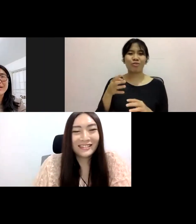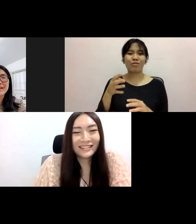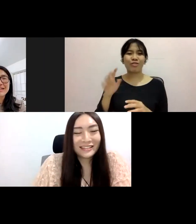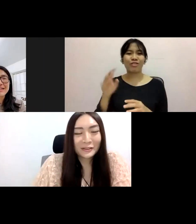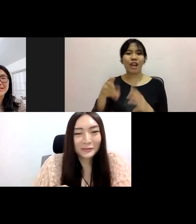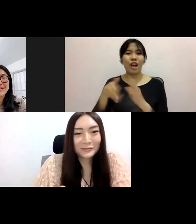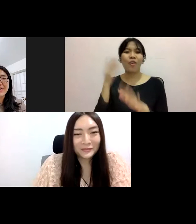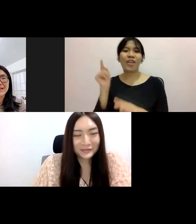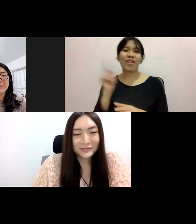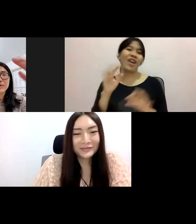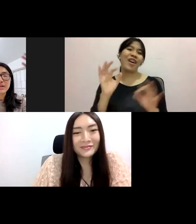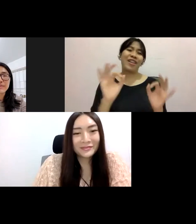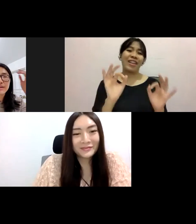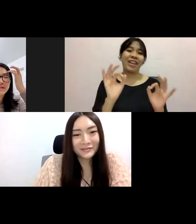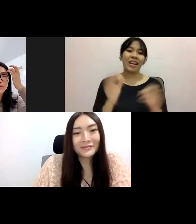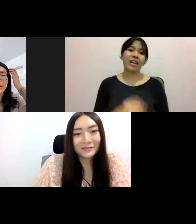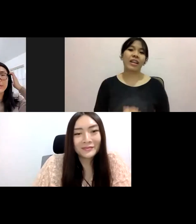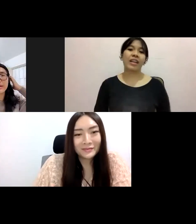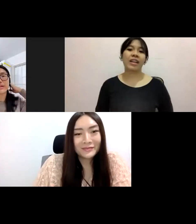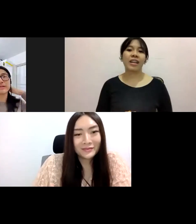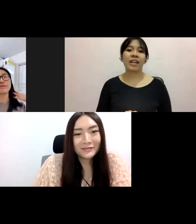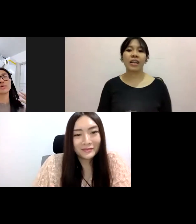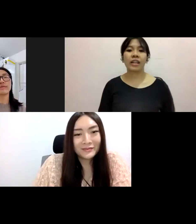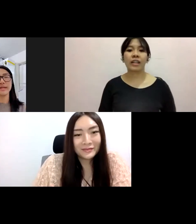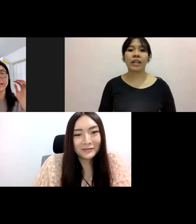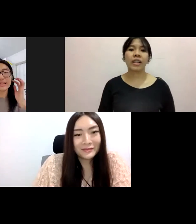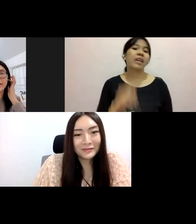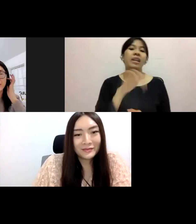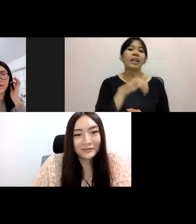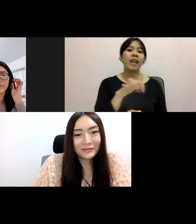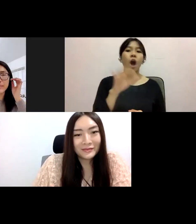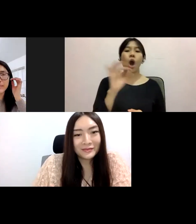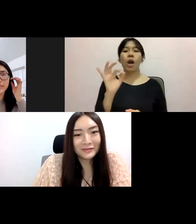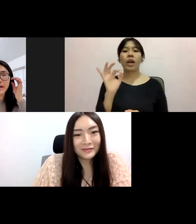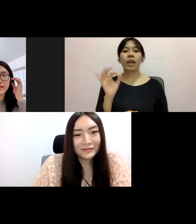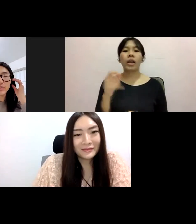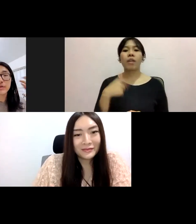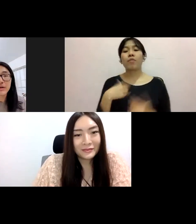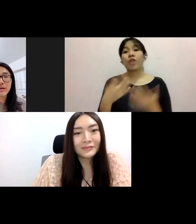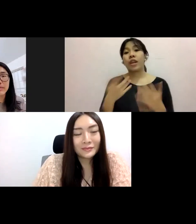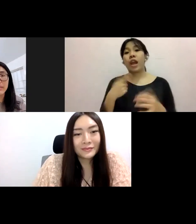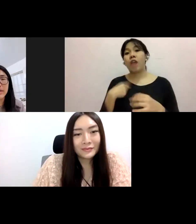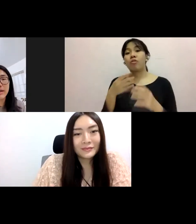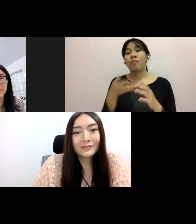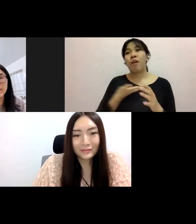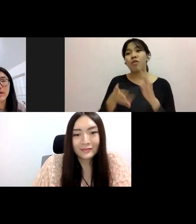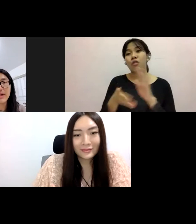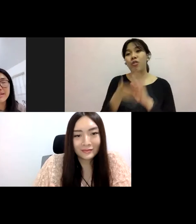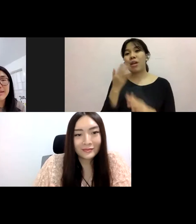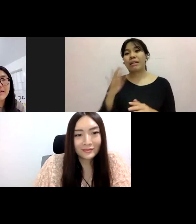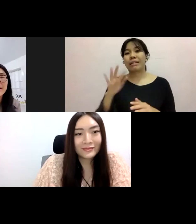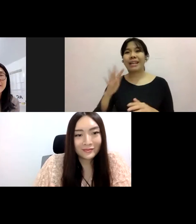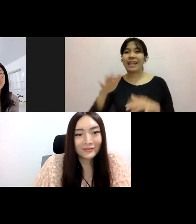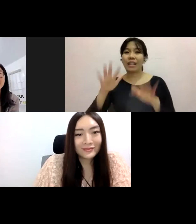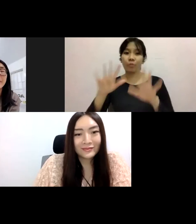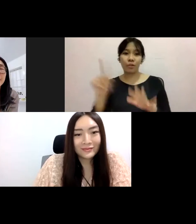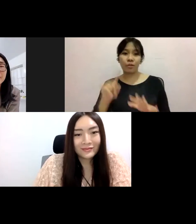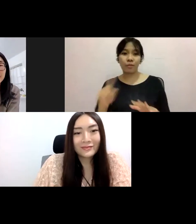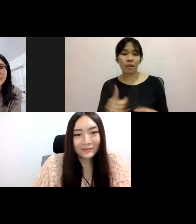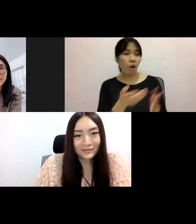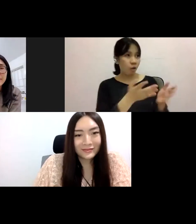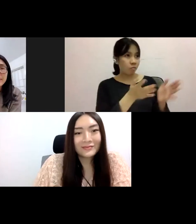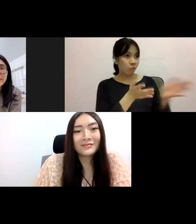No, I mean, I just thought like I would leave like around like 12 minutes. So Okay. I just want to have a little bit Okay, more so you time can with the answer this audience. question. Okay,